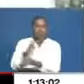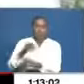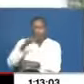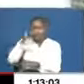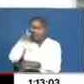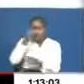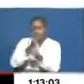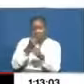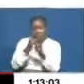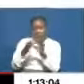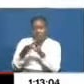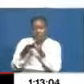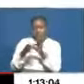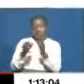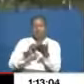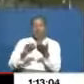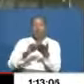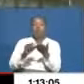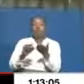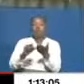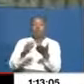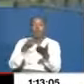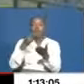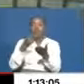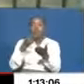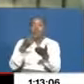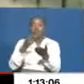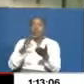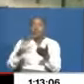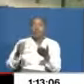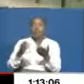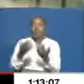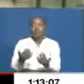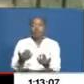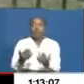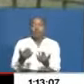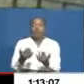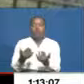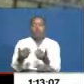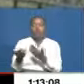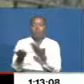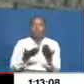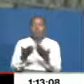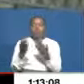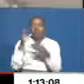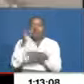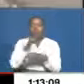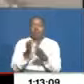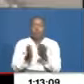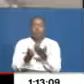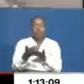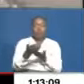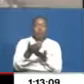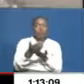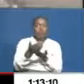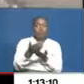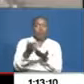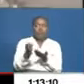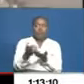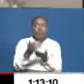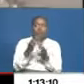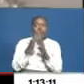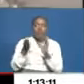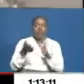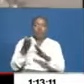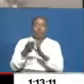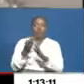Union Secretary Calvin Otieno says the county is currently not getting services such as garbage collection, response to emergencies like